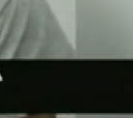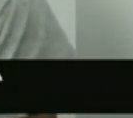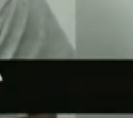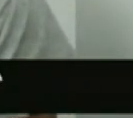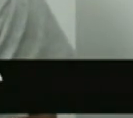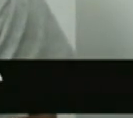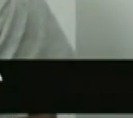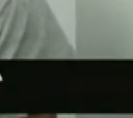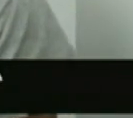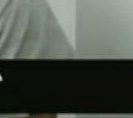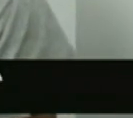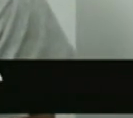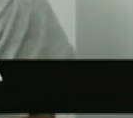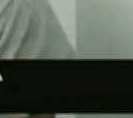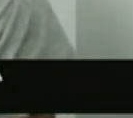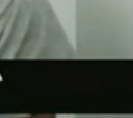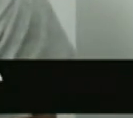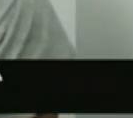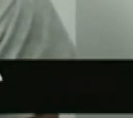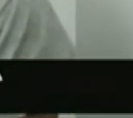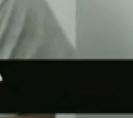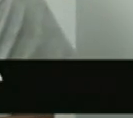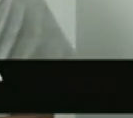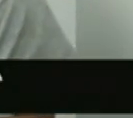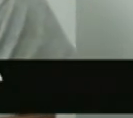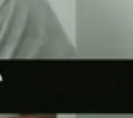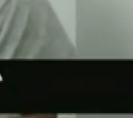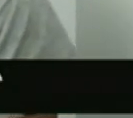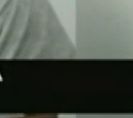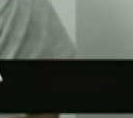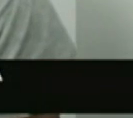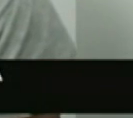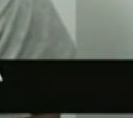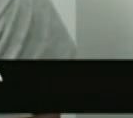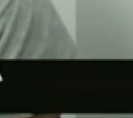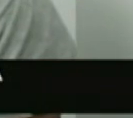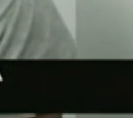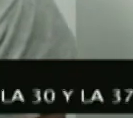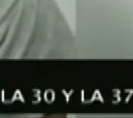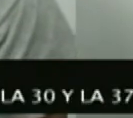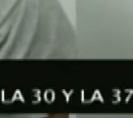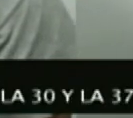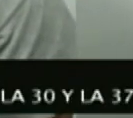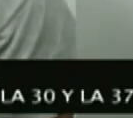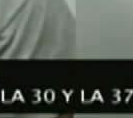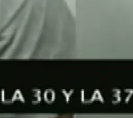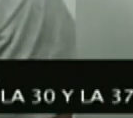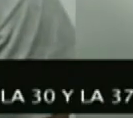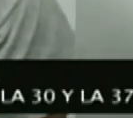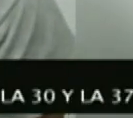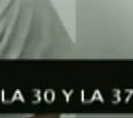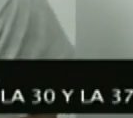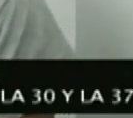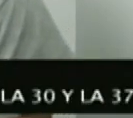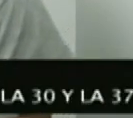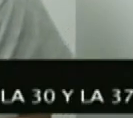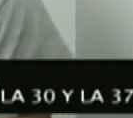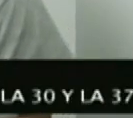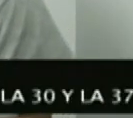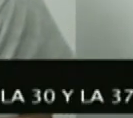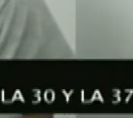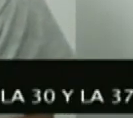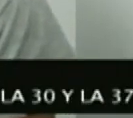area out front. It was a White House, and it had a police station very nearby. The first one was on